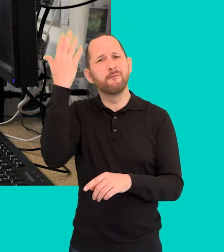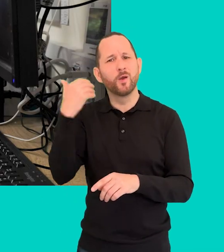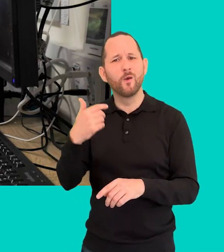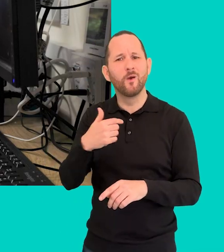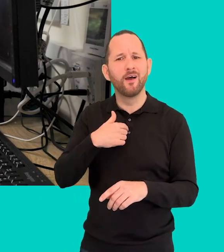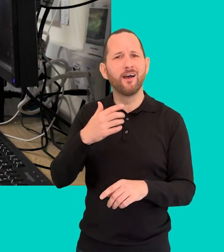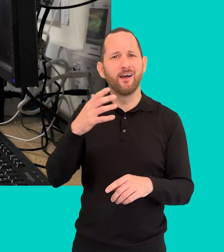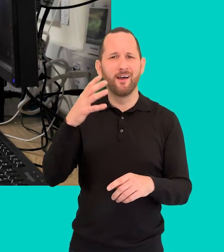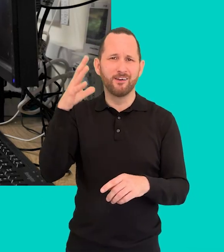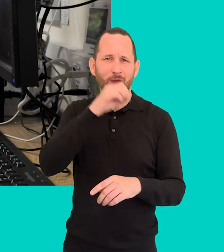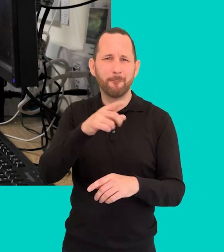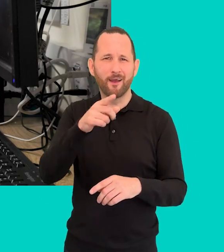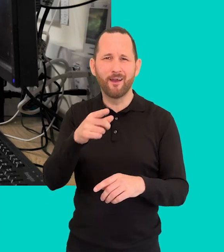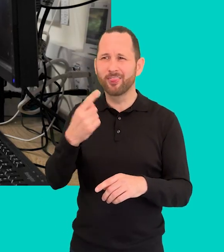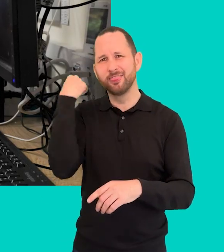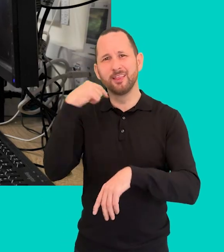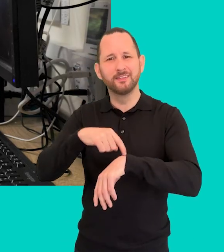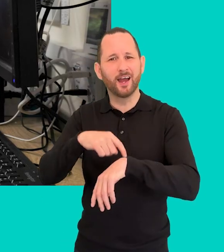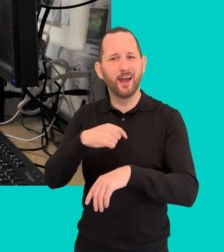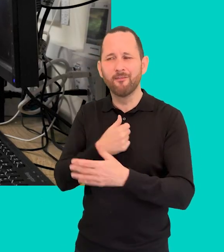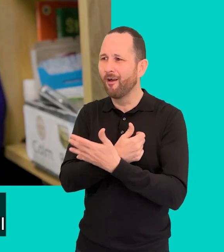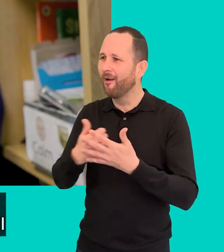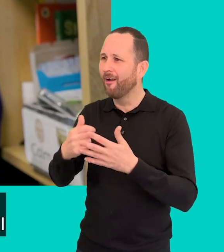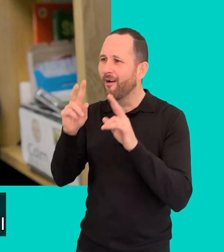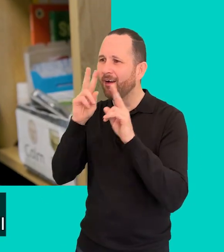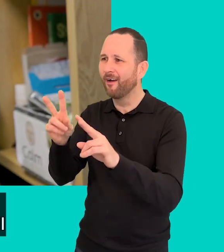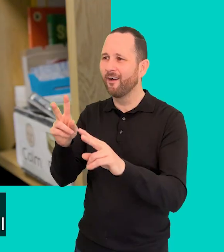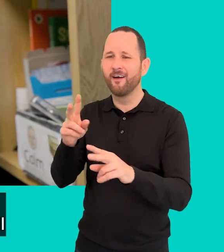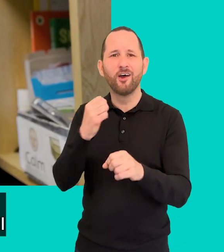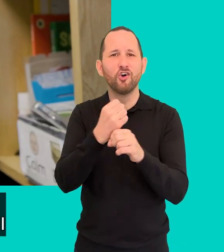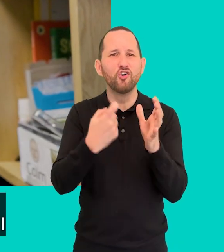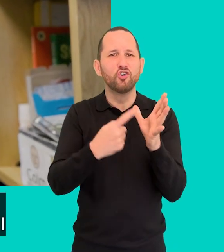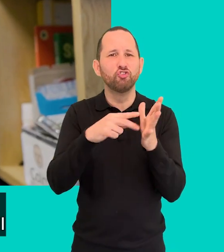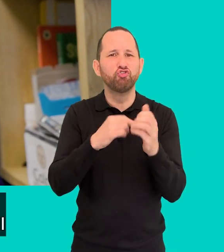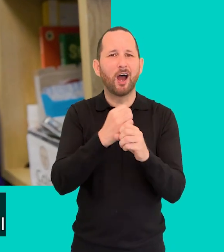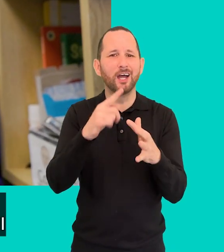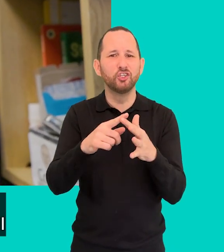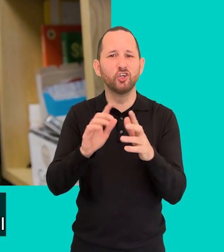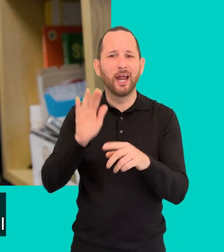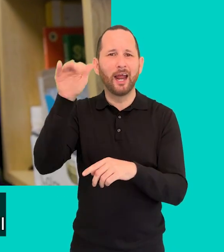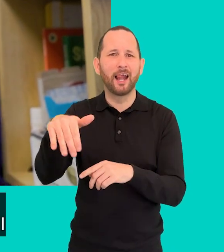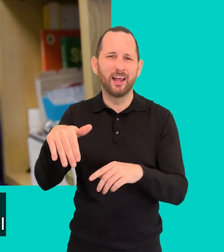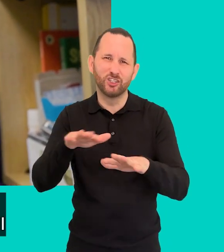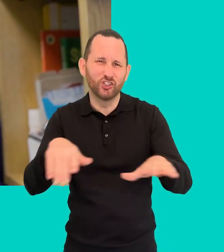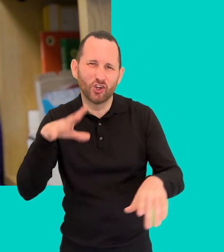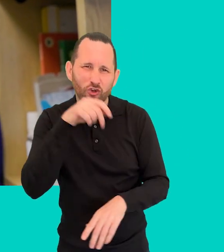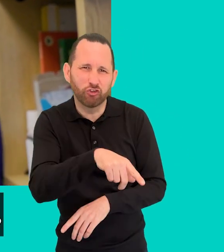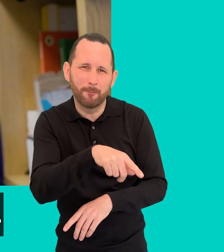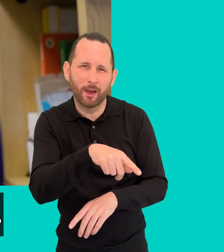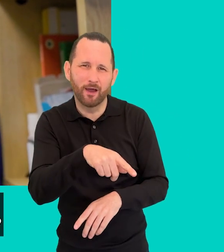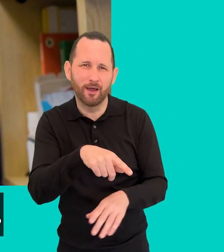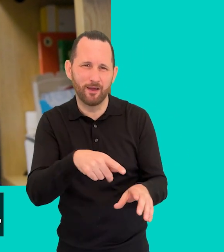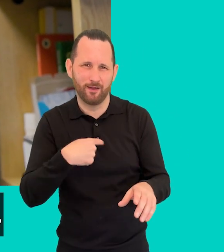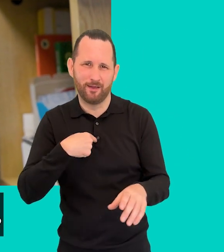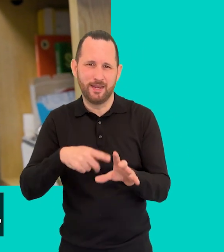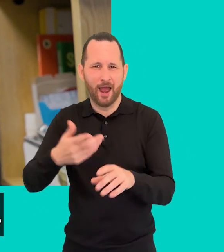as an adult watching it, it's quite nostalgic. The kids don't remember this, but it makes me think of like Grange Hill and